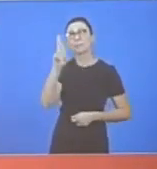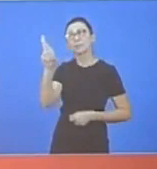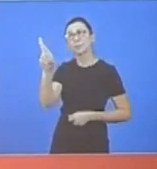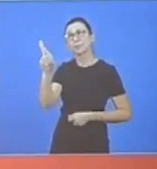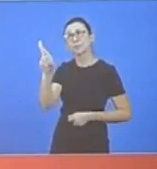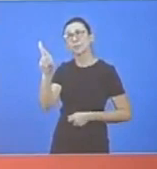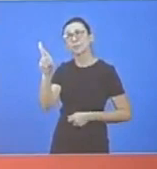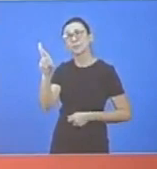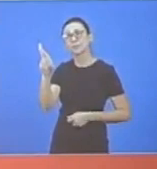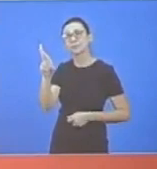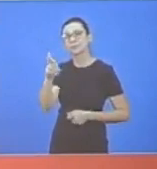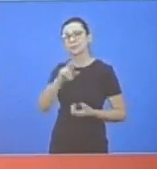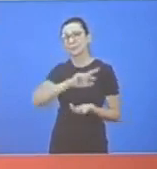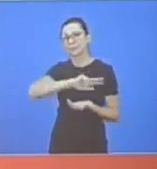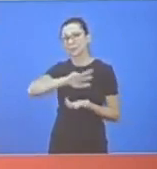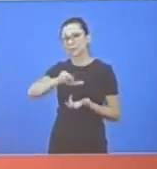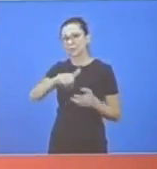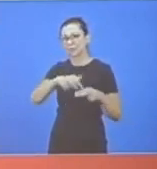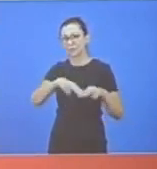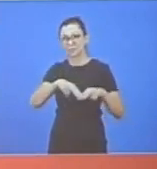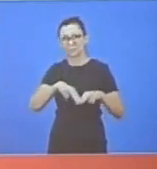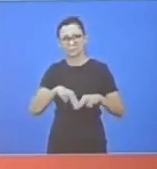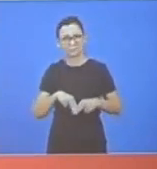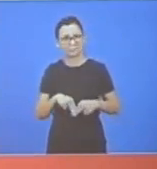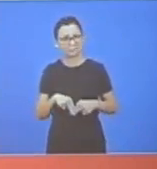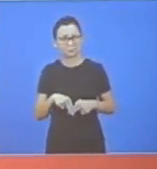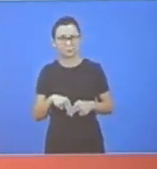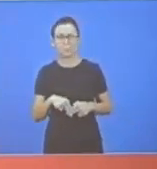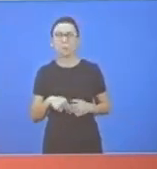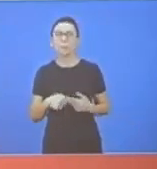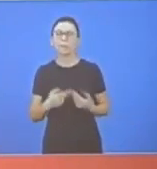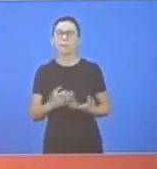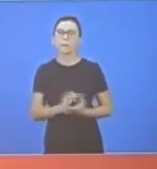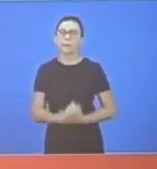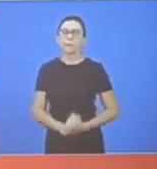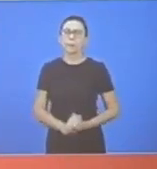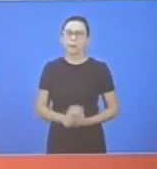mankind responds or reacts.